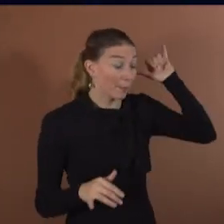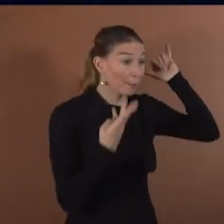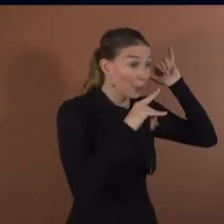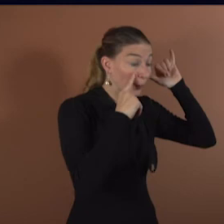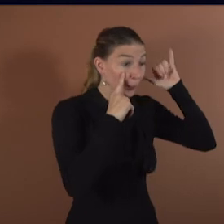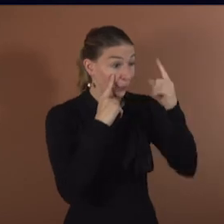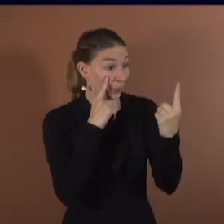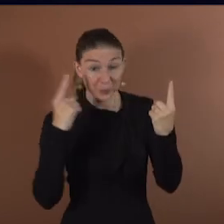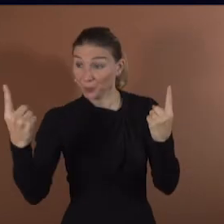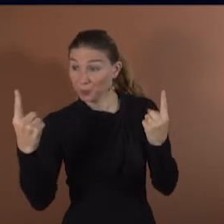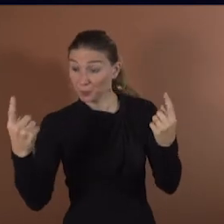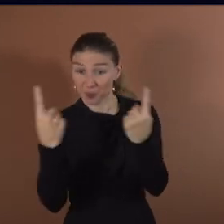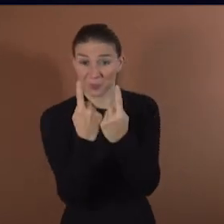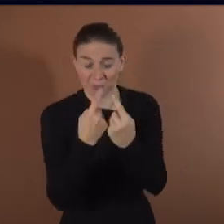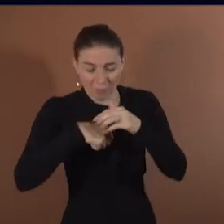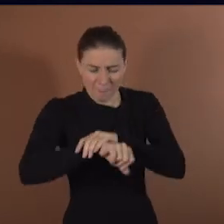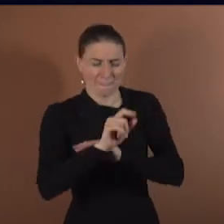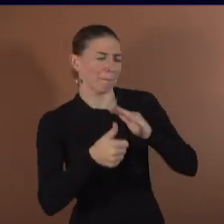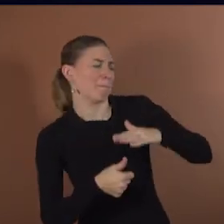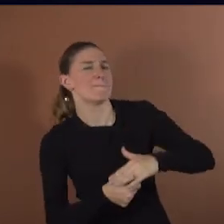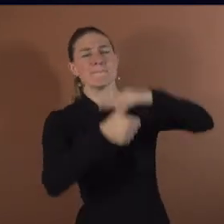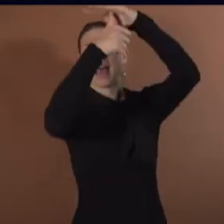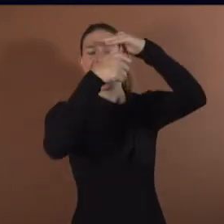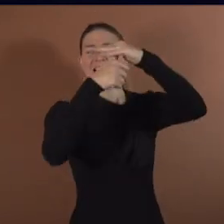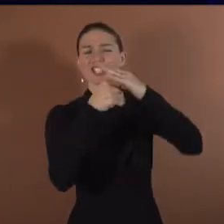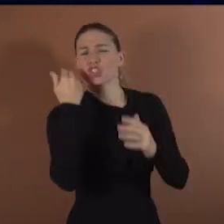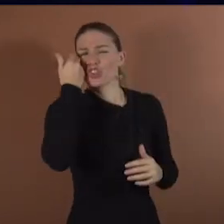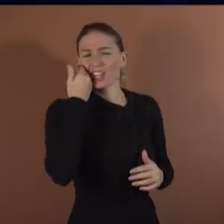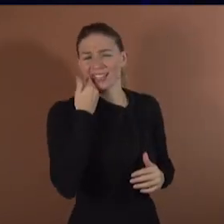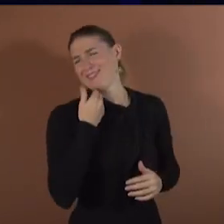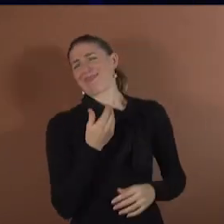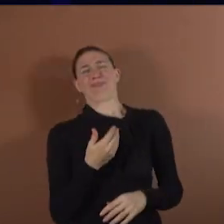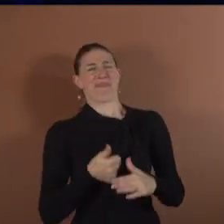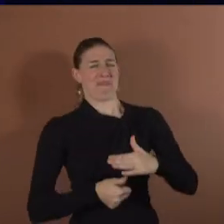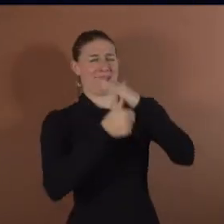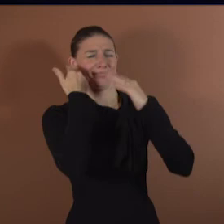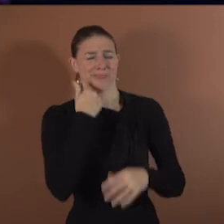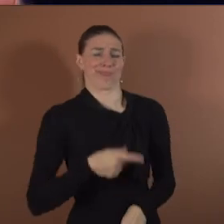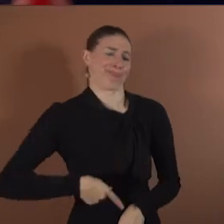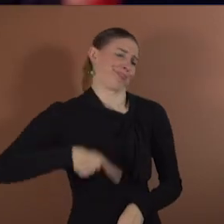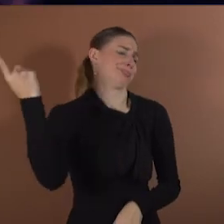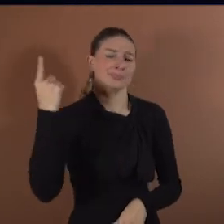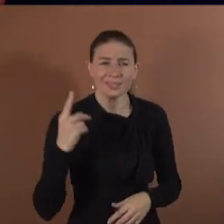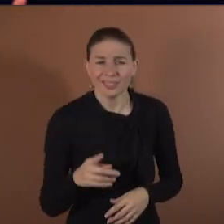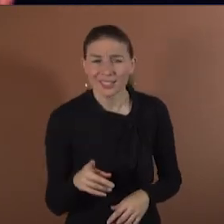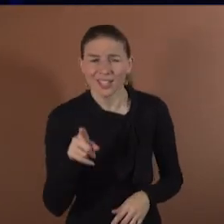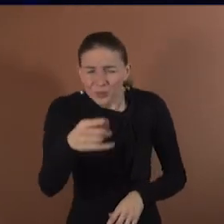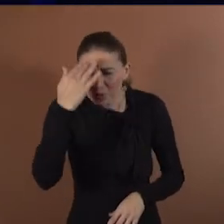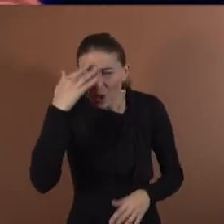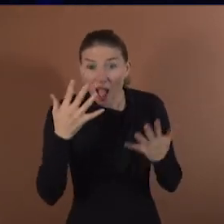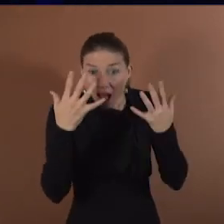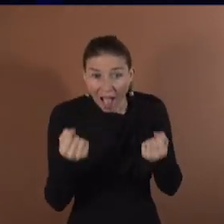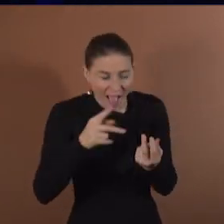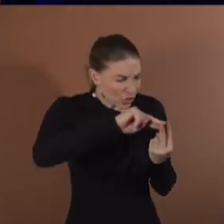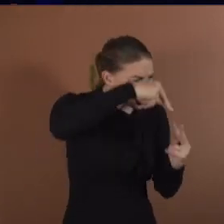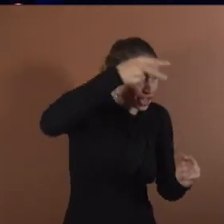race. Master race, my foot. Anybody who's studied biology for more than 15 minutes knows that if you narrow the gene pool and you